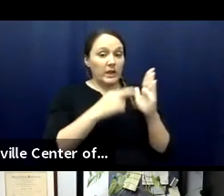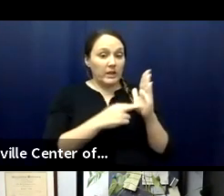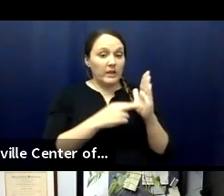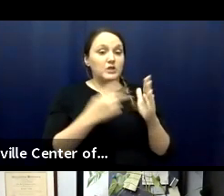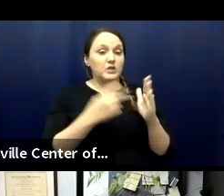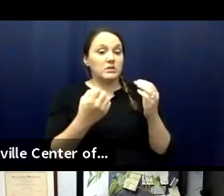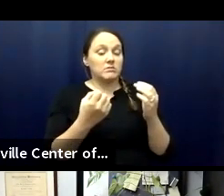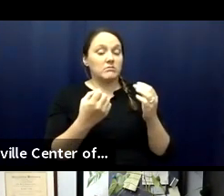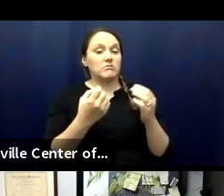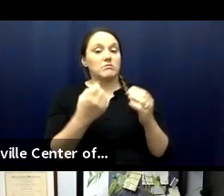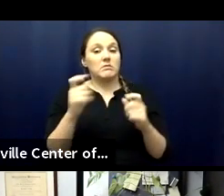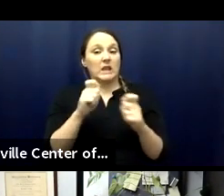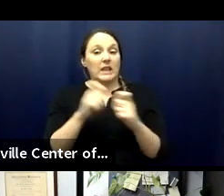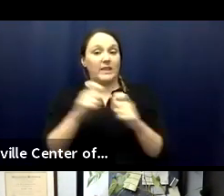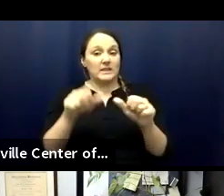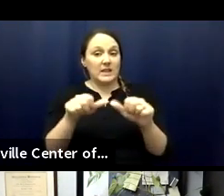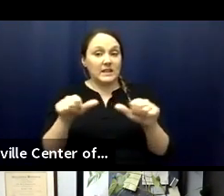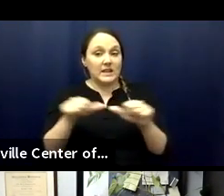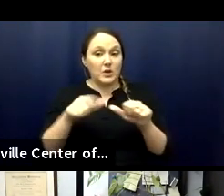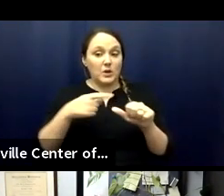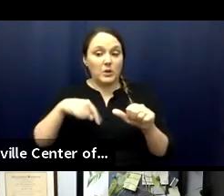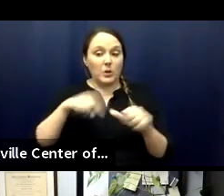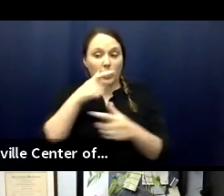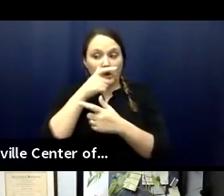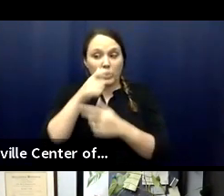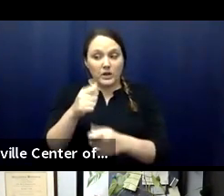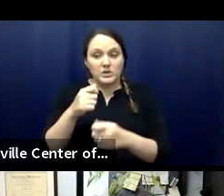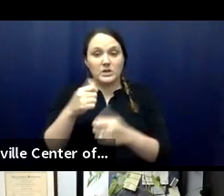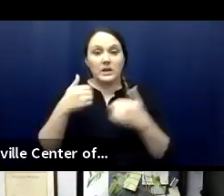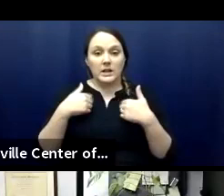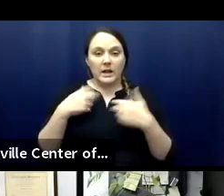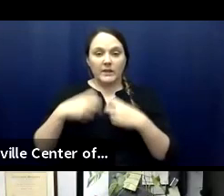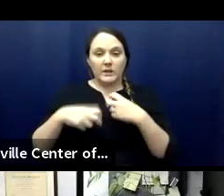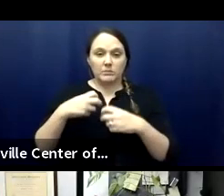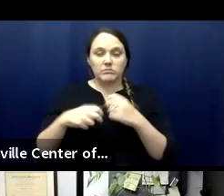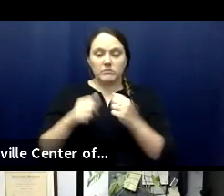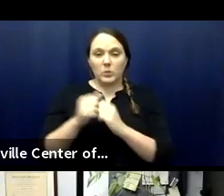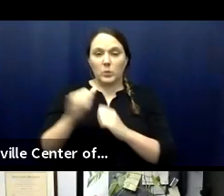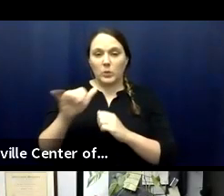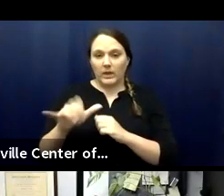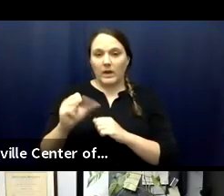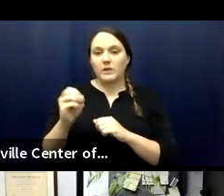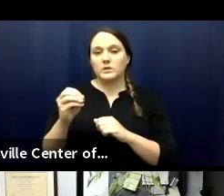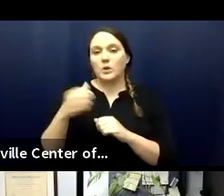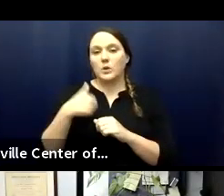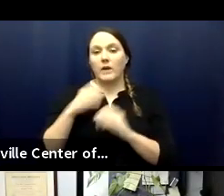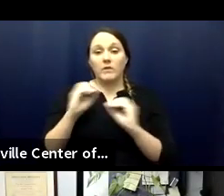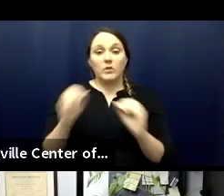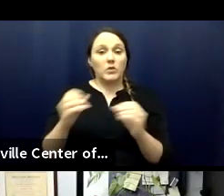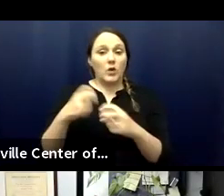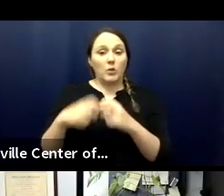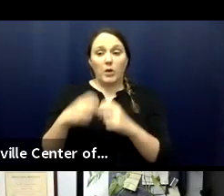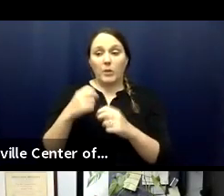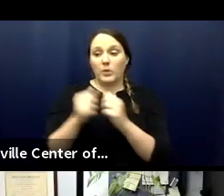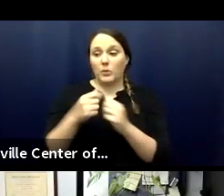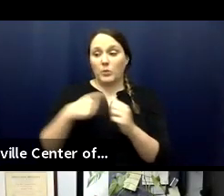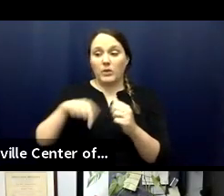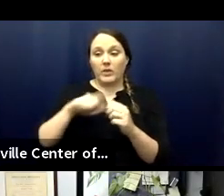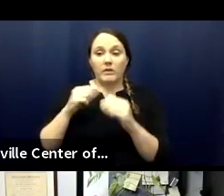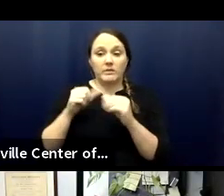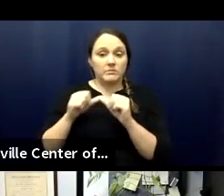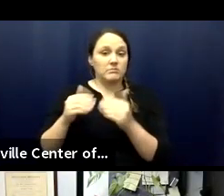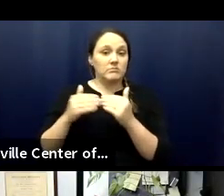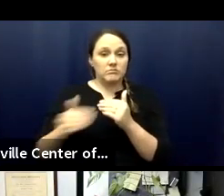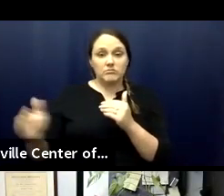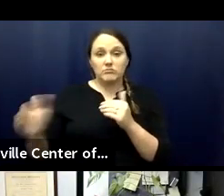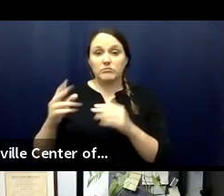the exact area we're interested in seems to be having issues with that. So, I mean, I have no issue with us continuing this short term and to